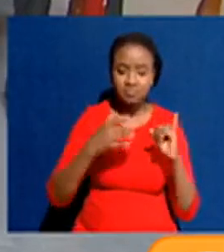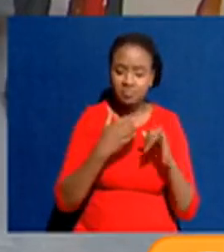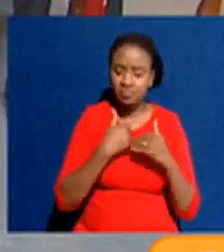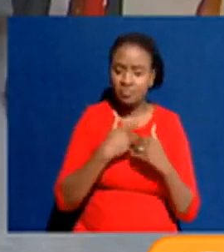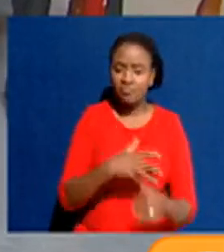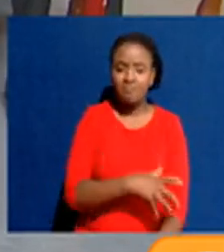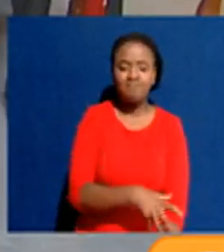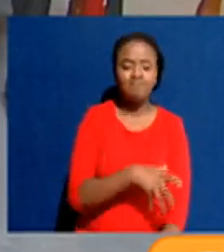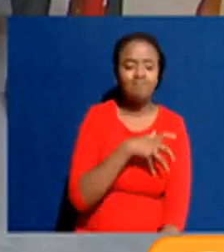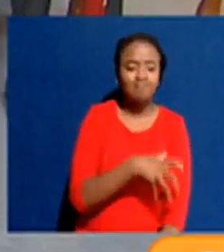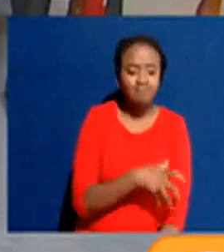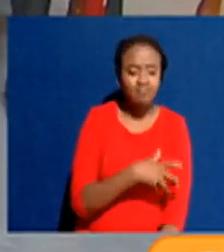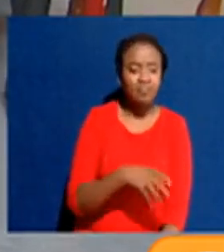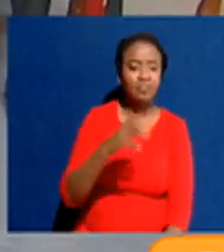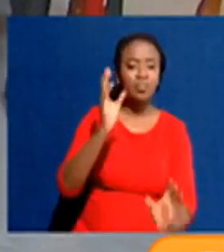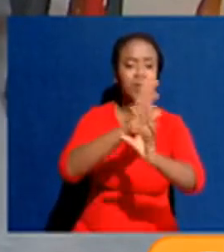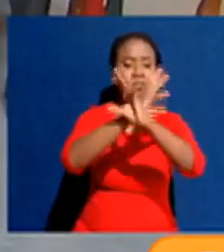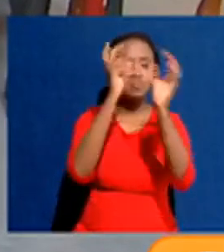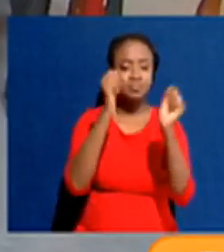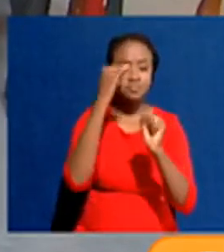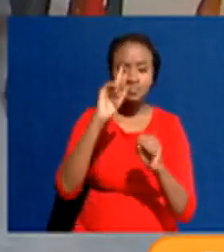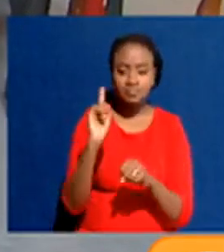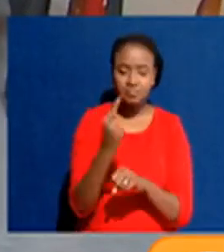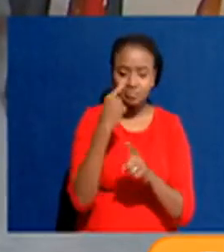residency. I mean, the first year there was a, it was a